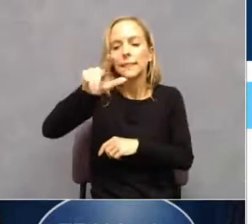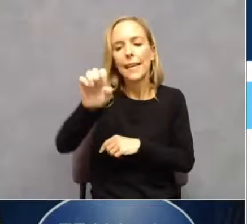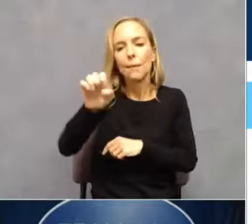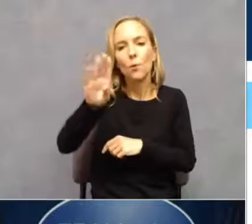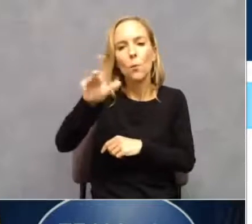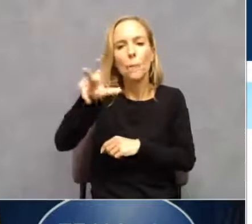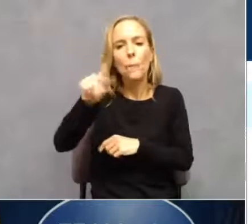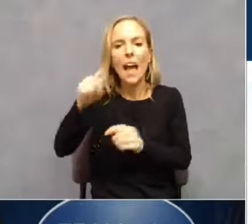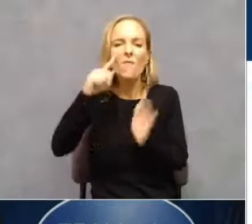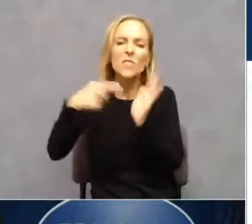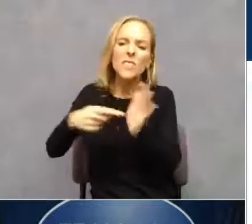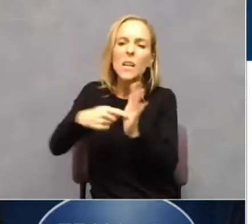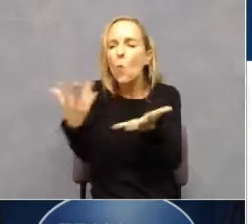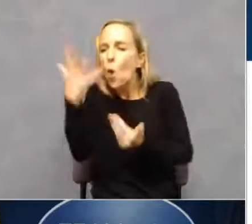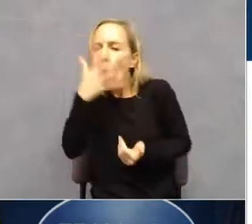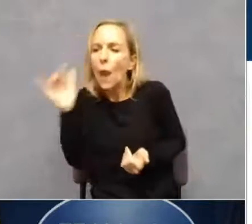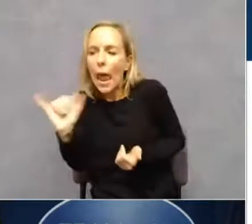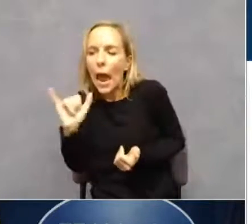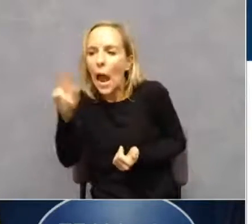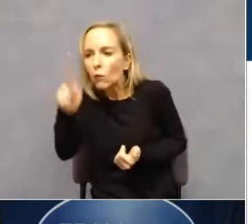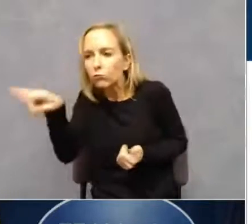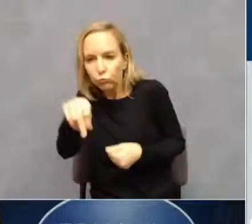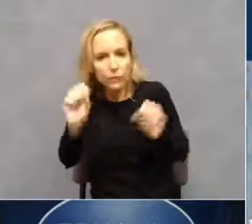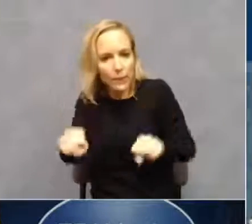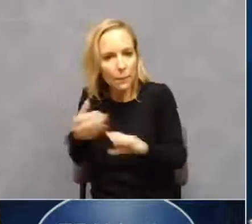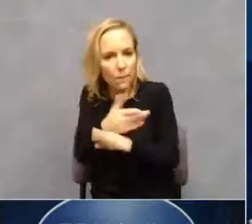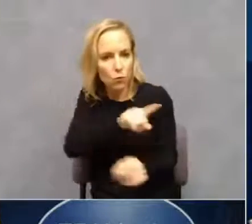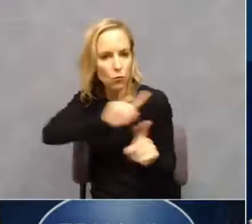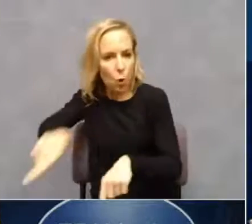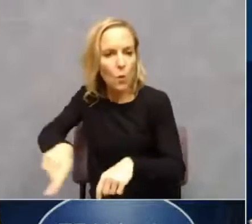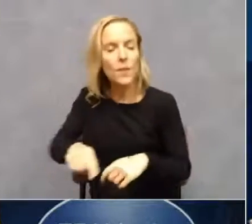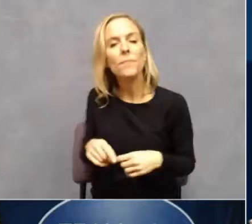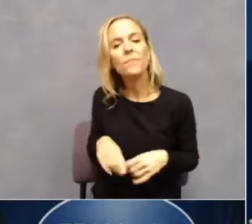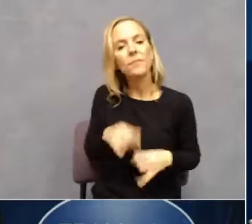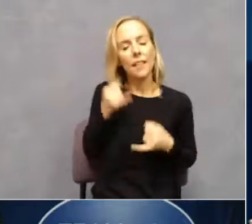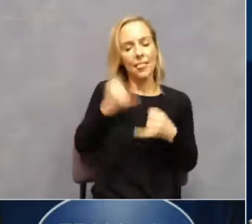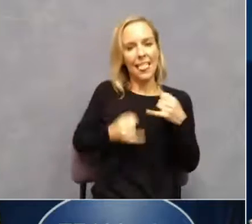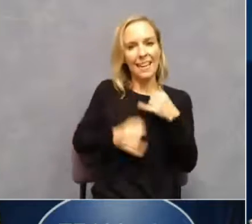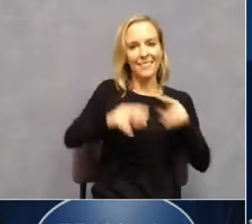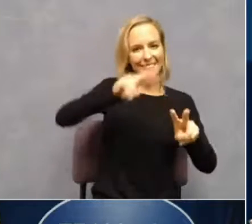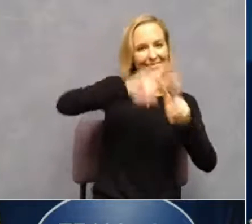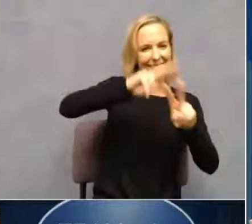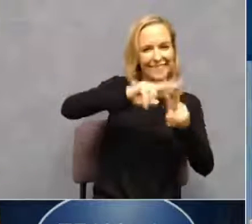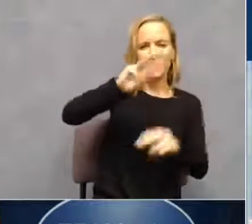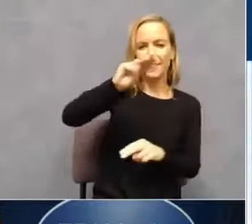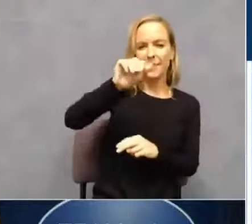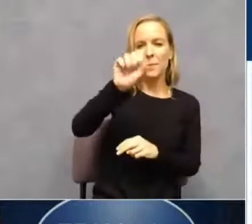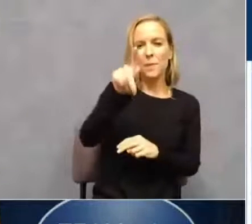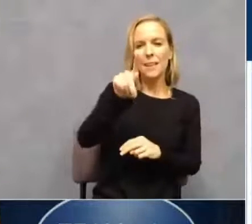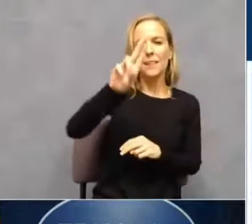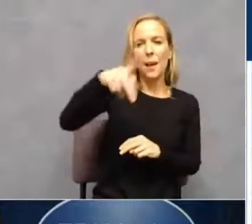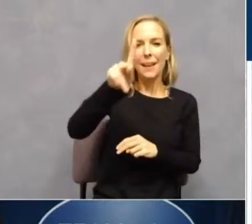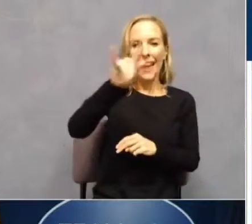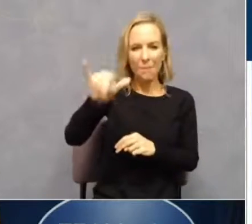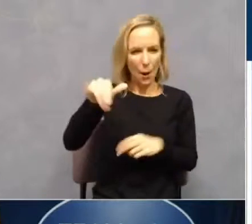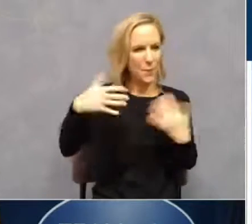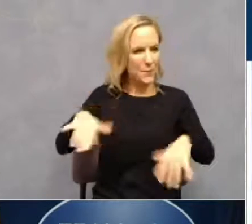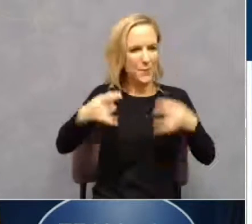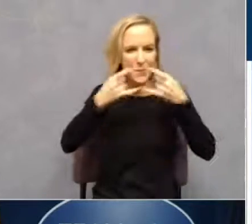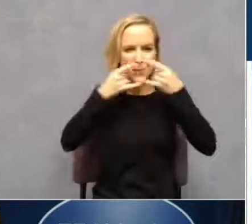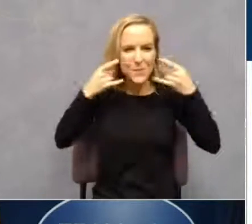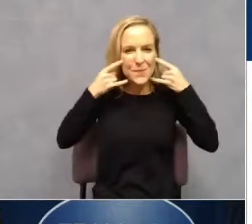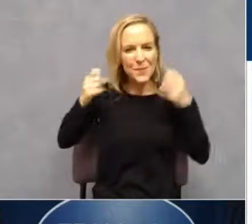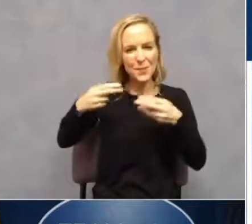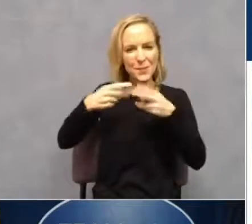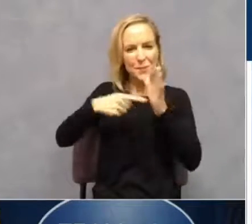And last but not least today, we've got Mask Up KY, so I want to show you some good examples of folks who are doing the right thing.